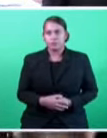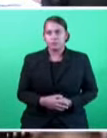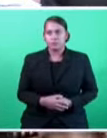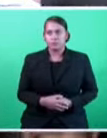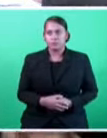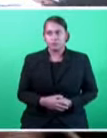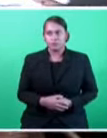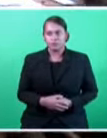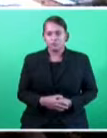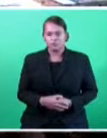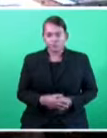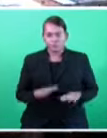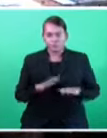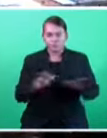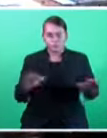seated.